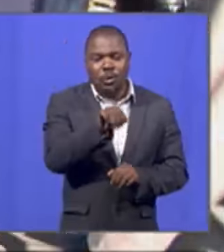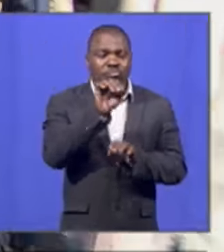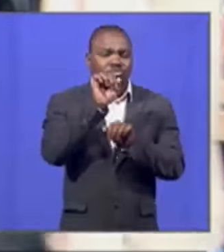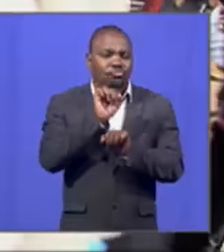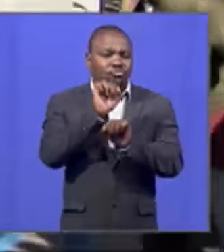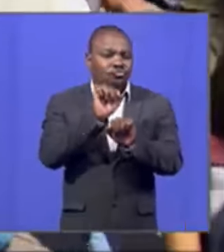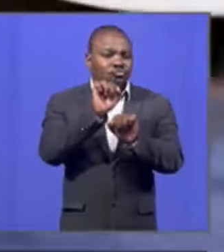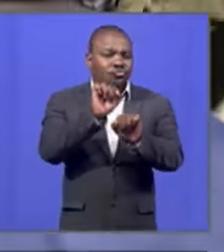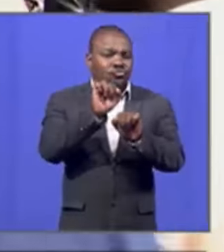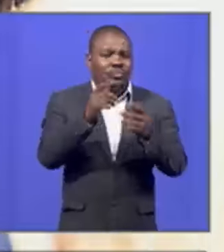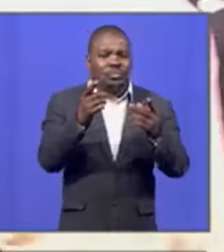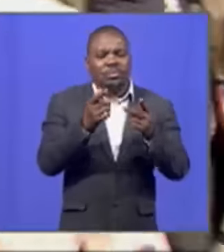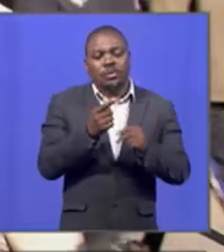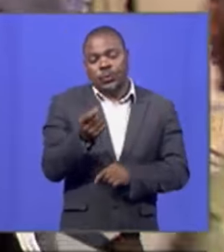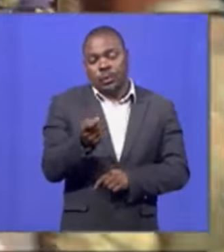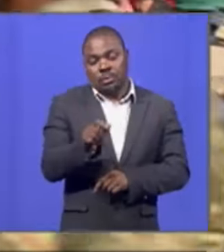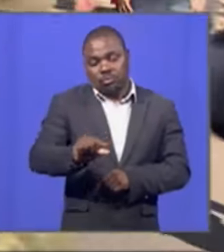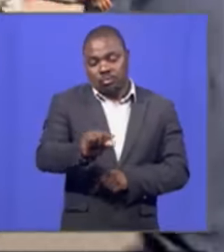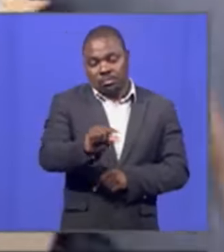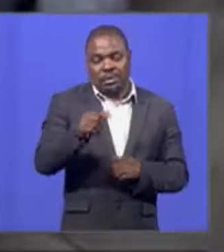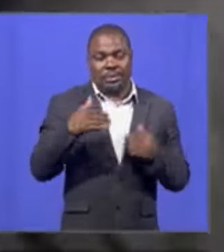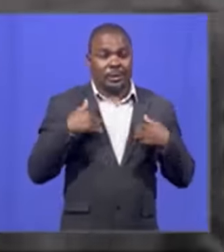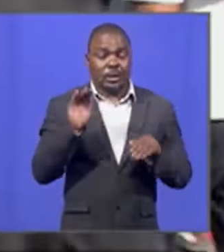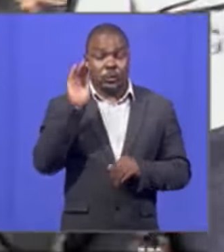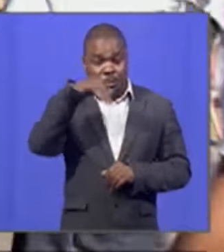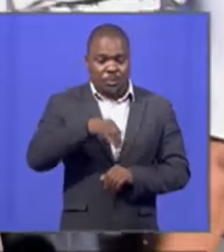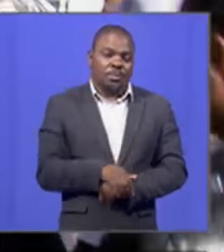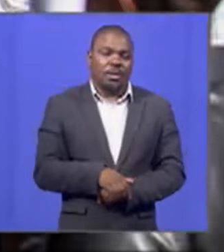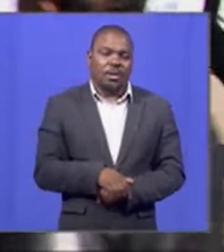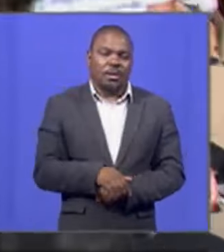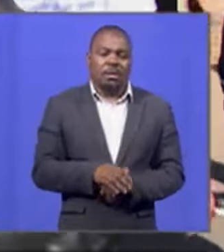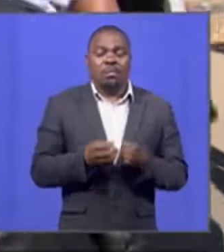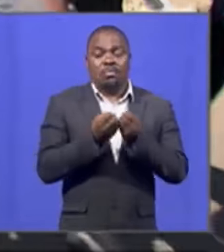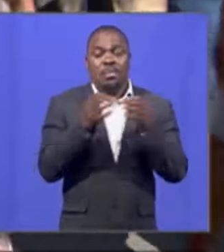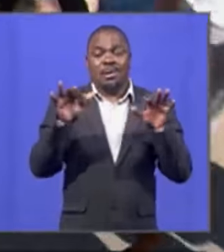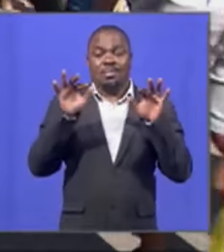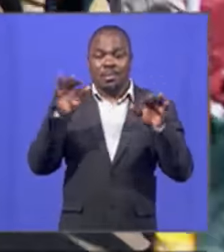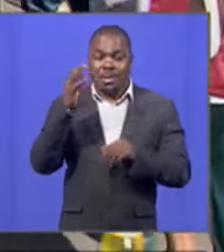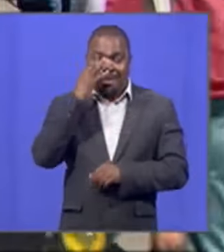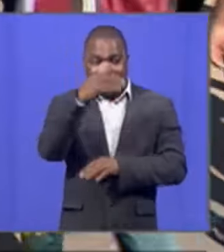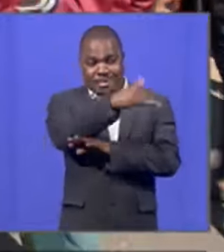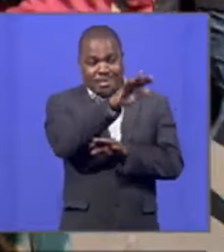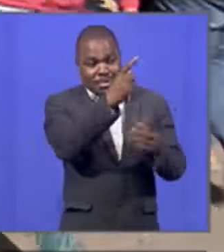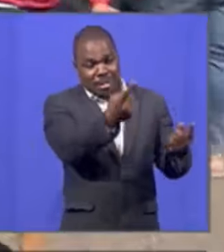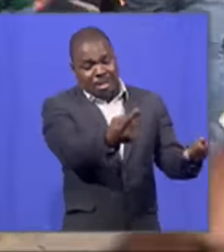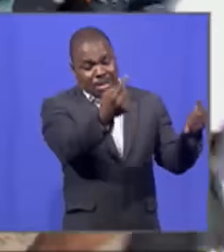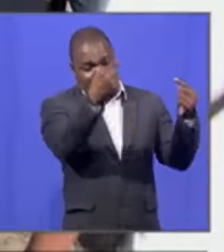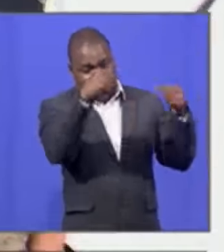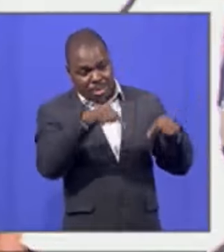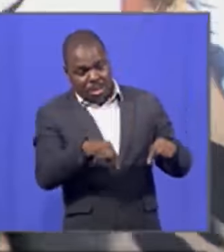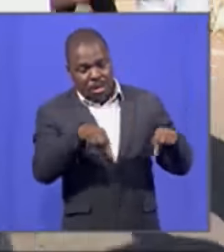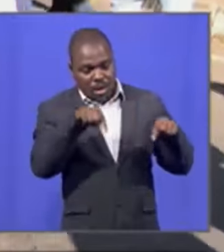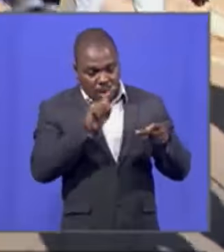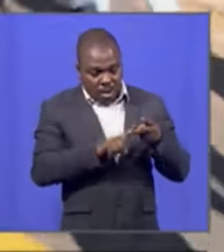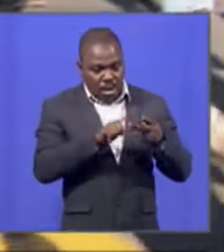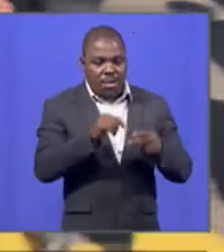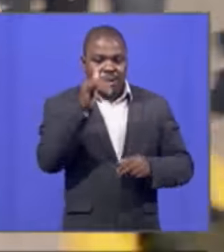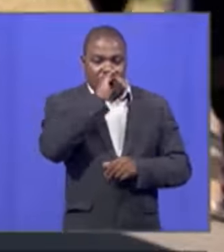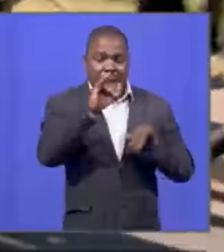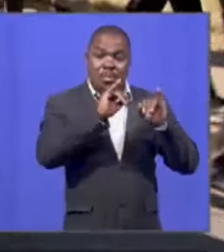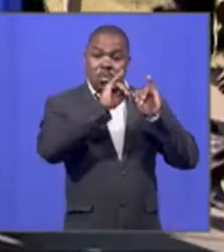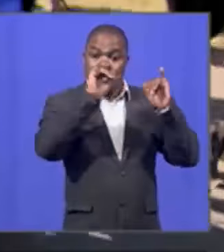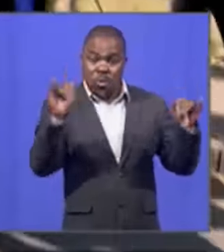šele go balwa diiri gore o direge letšatši le go sasa. Badudi ba latofatša badudi ba dinaga di šele ka go gakatša bosenyi le ditiro tša